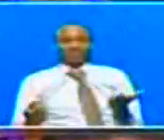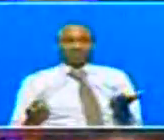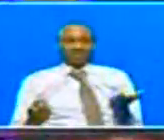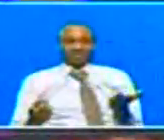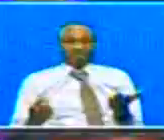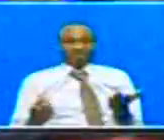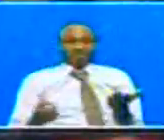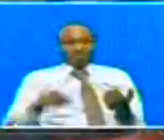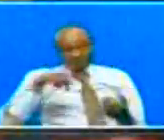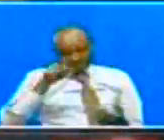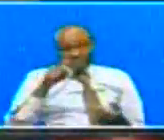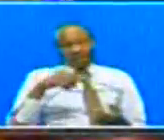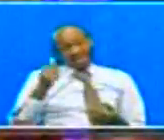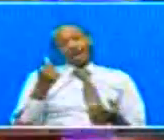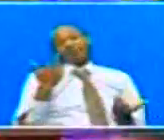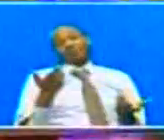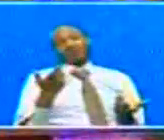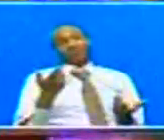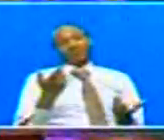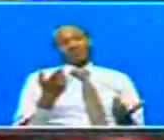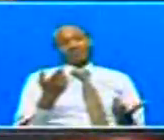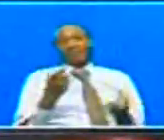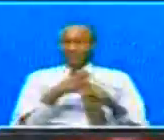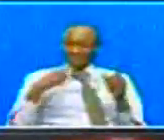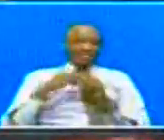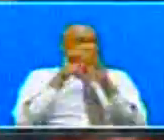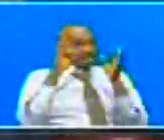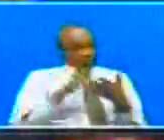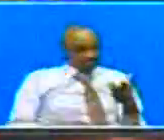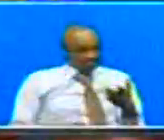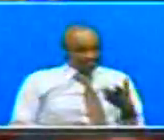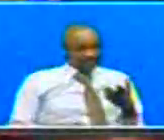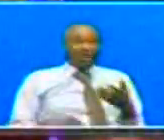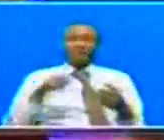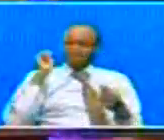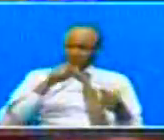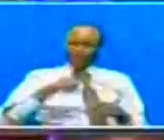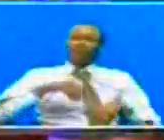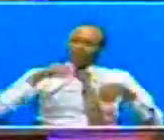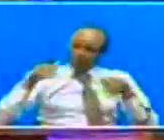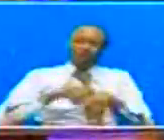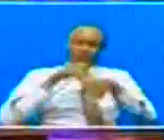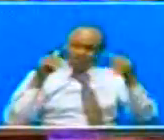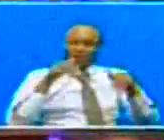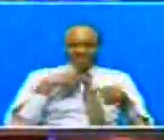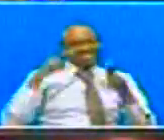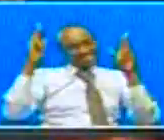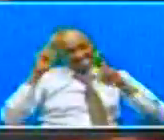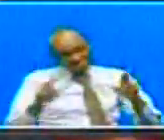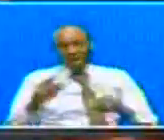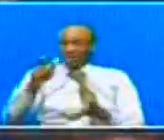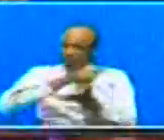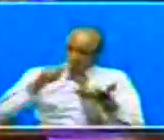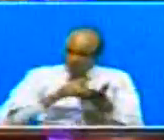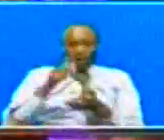otherwise he should go to bed, as Wamukunda recommends. But let me be very clear. We are going to pursue this as an international and a local